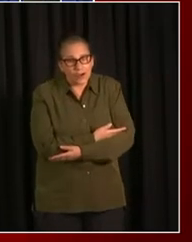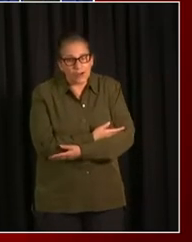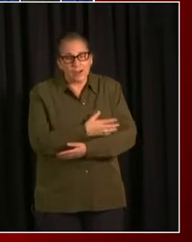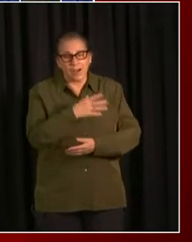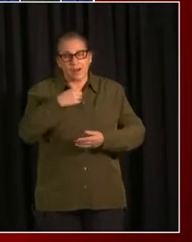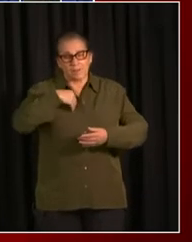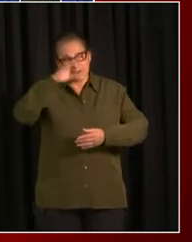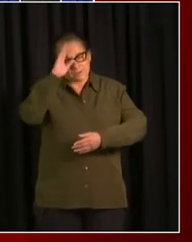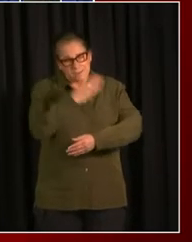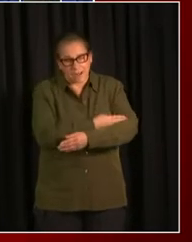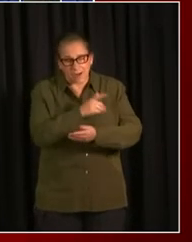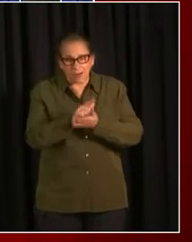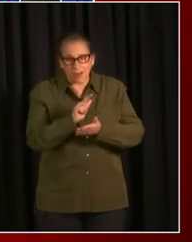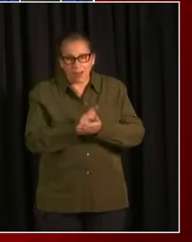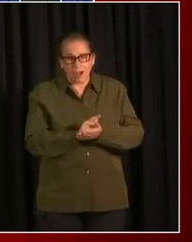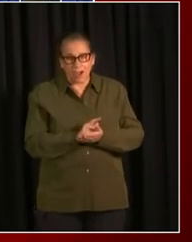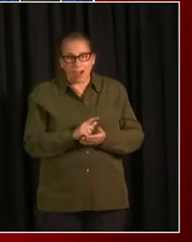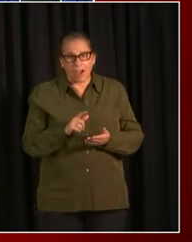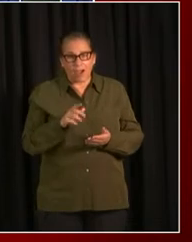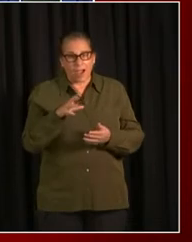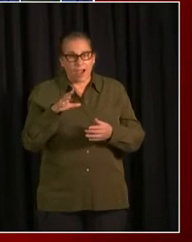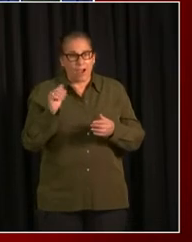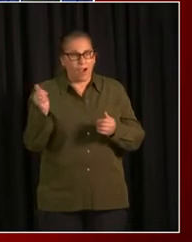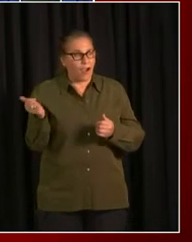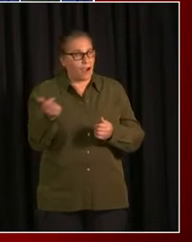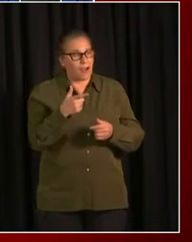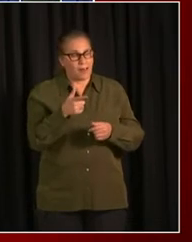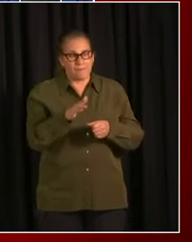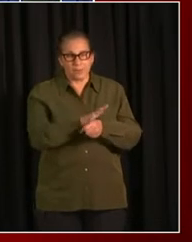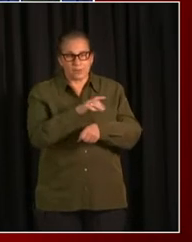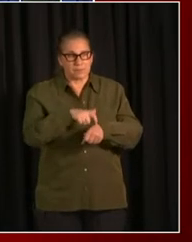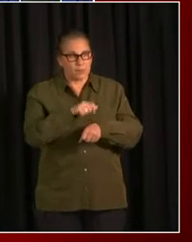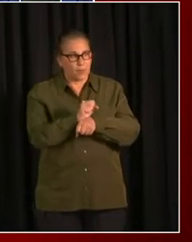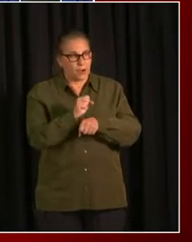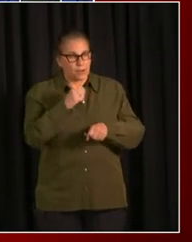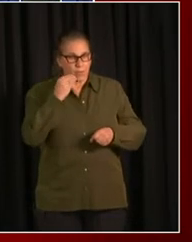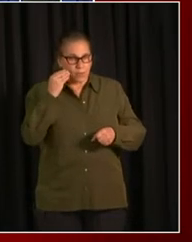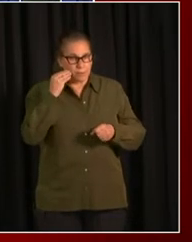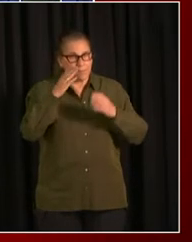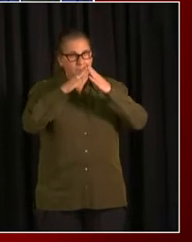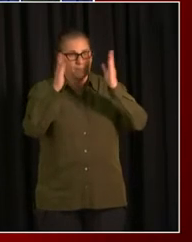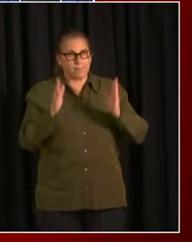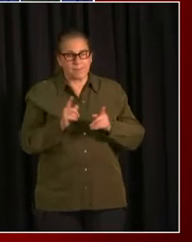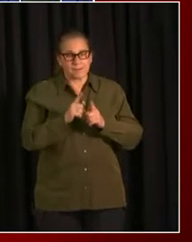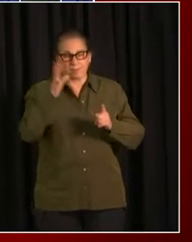daughter and son-in-law are full-time working parents. So I